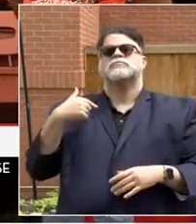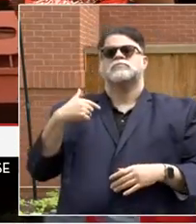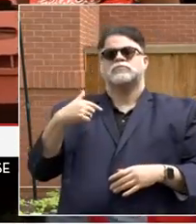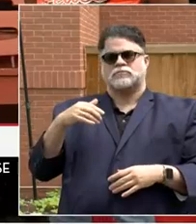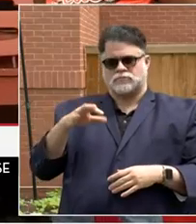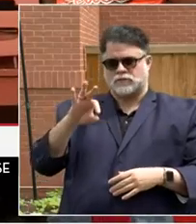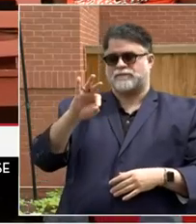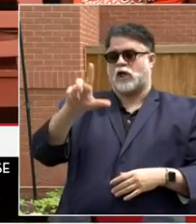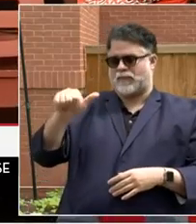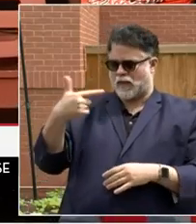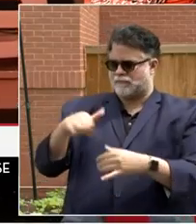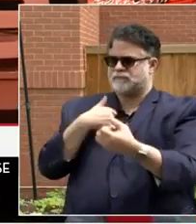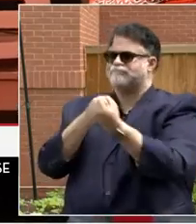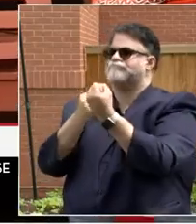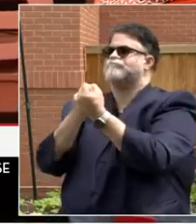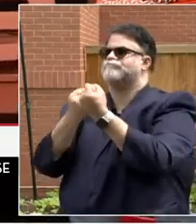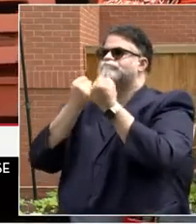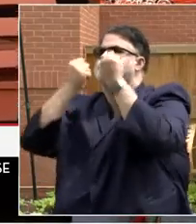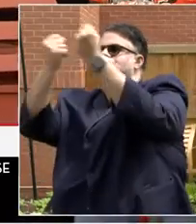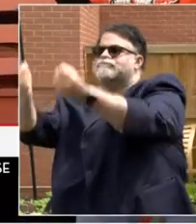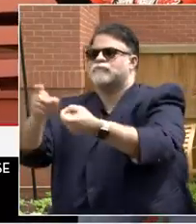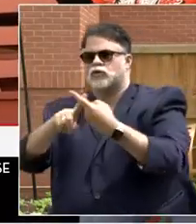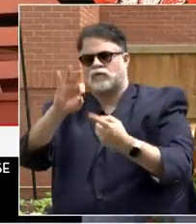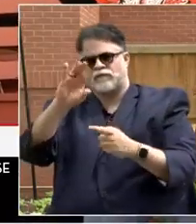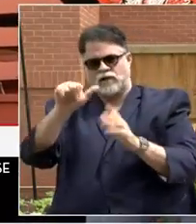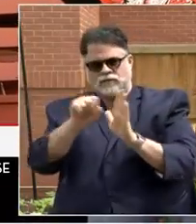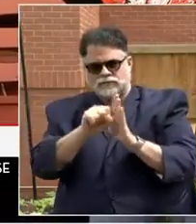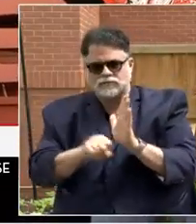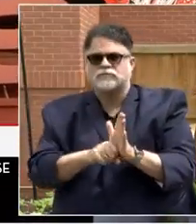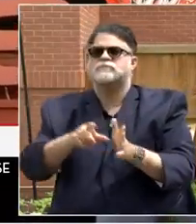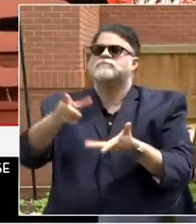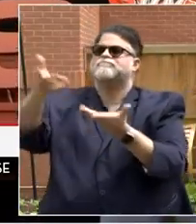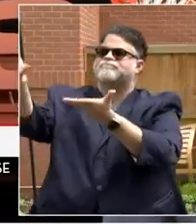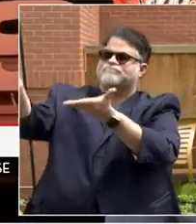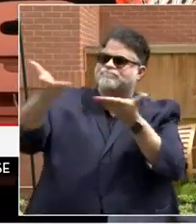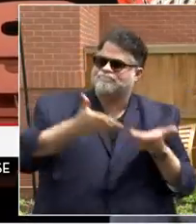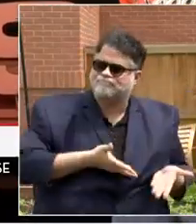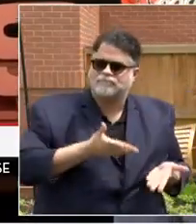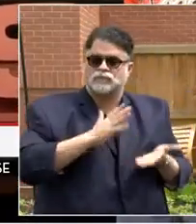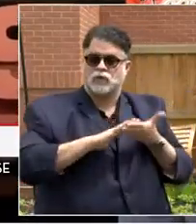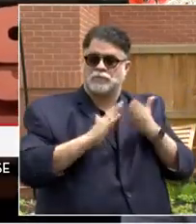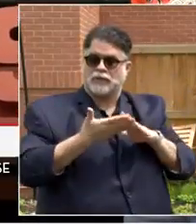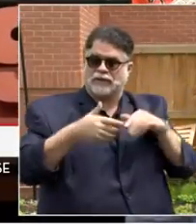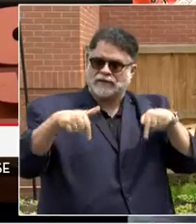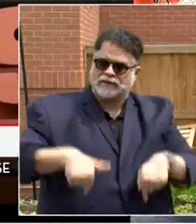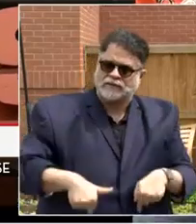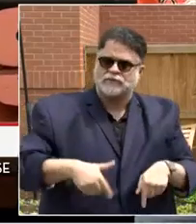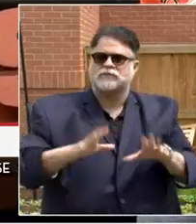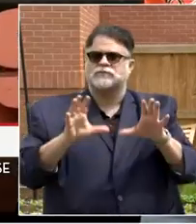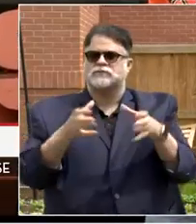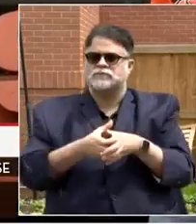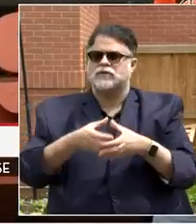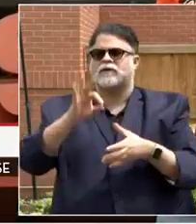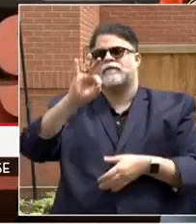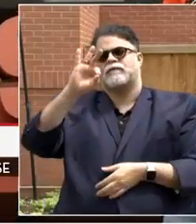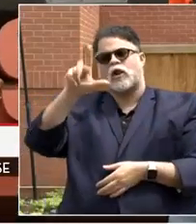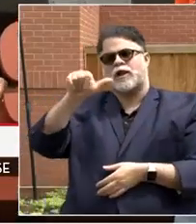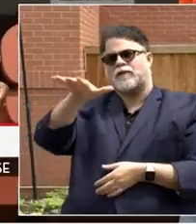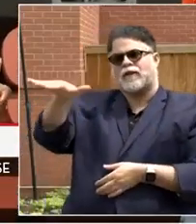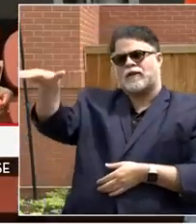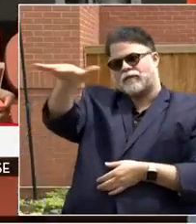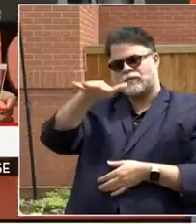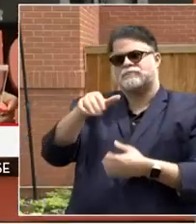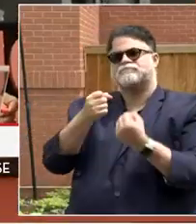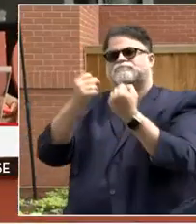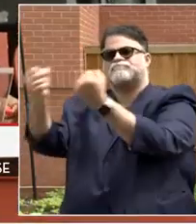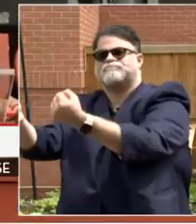own transportation. I took 15 kids from the community. Miss Amy, thank you too. I took 15 kids